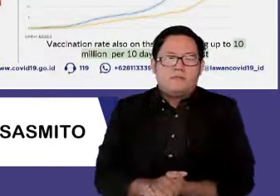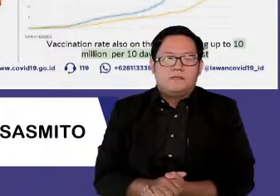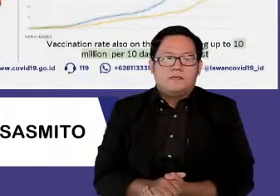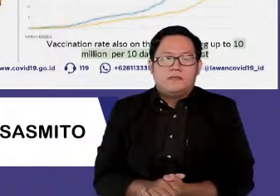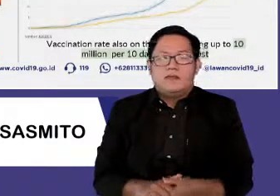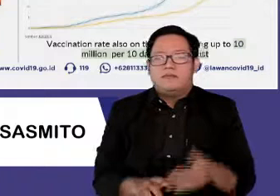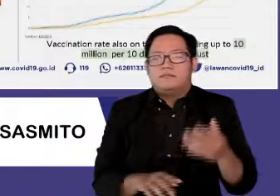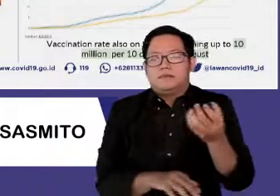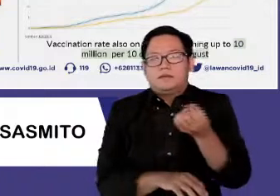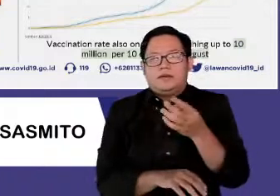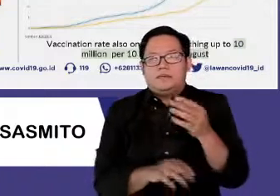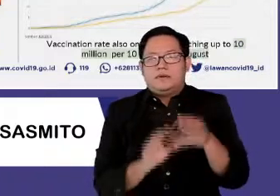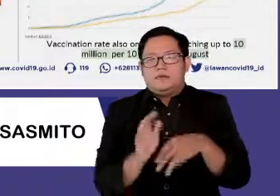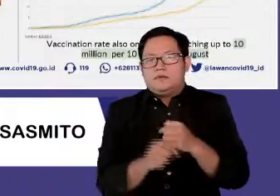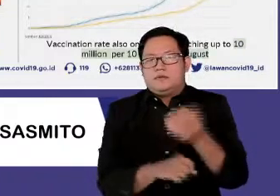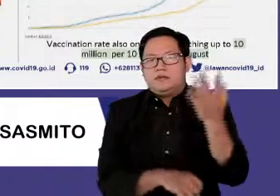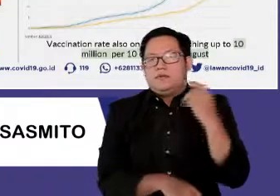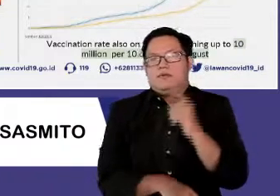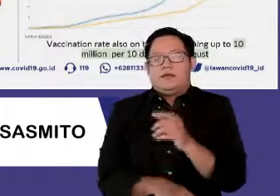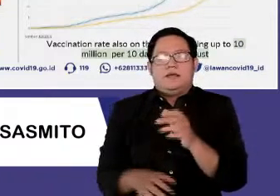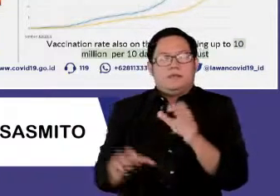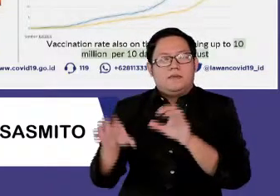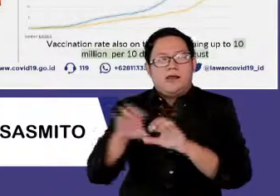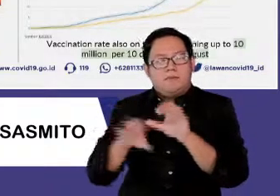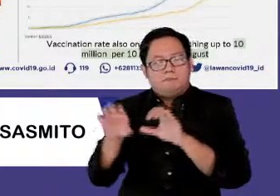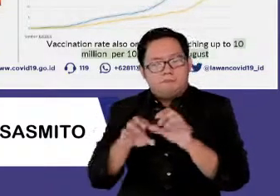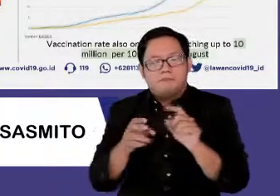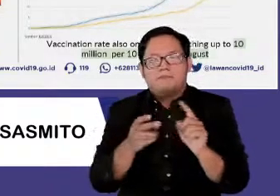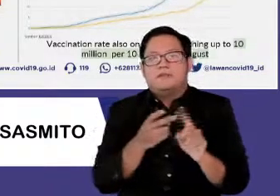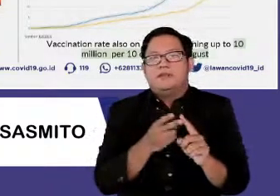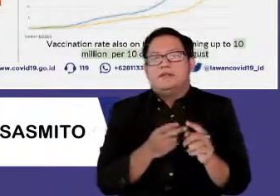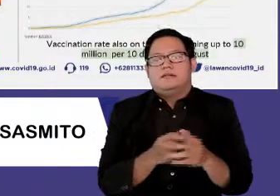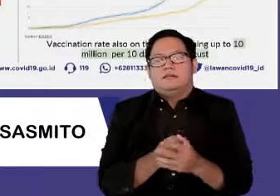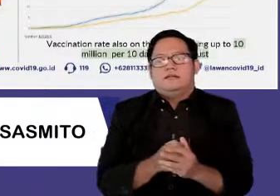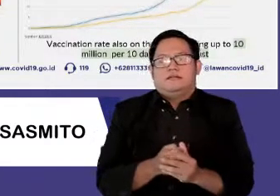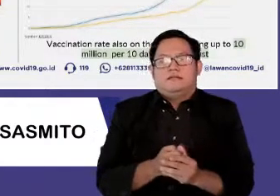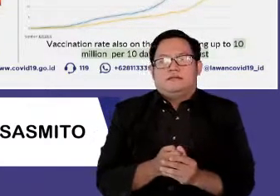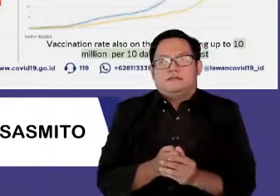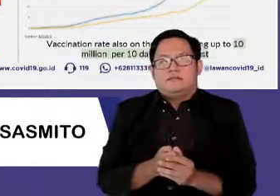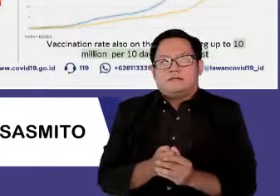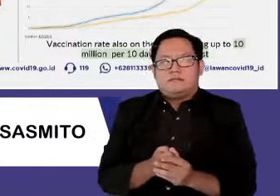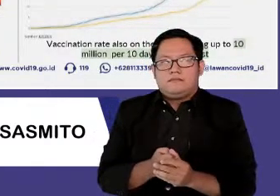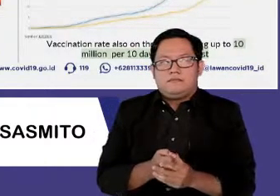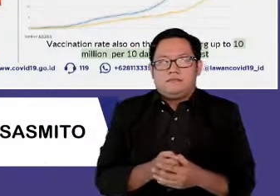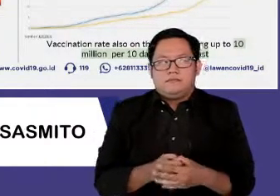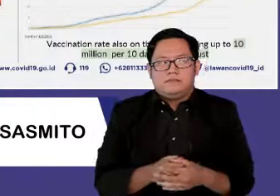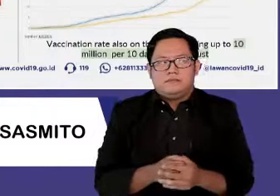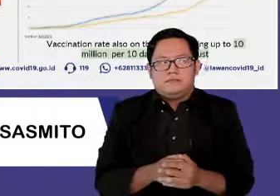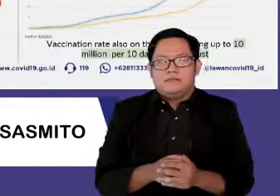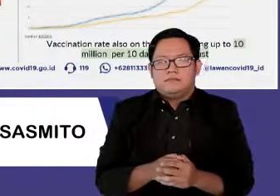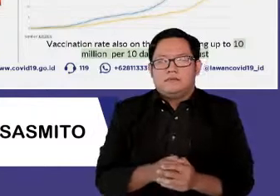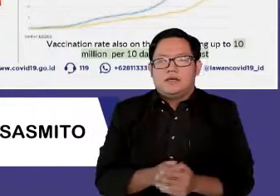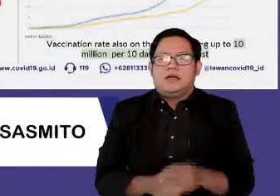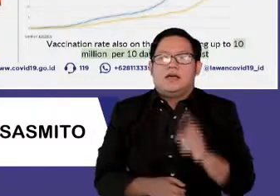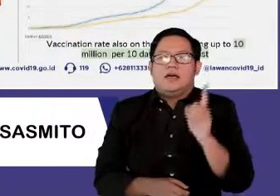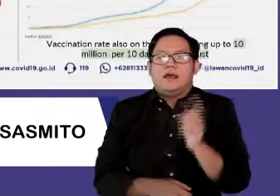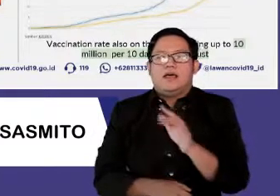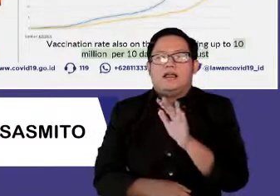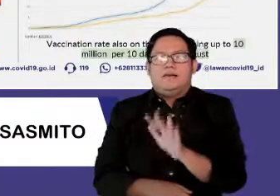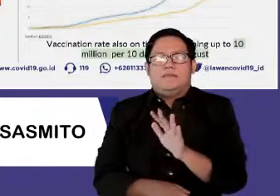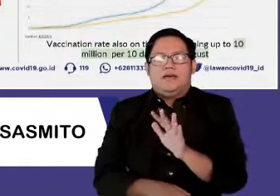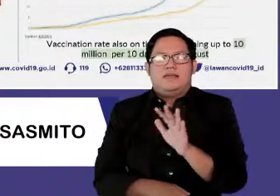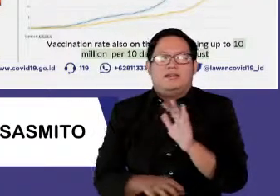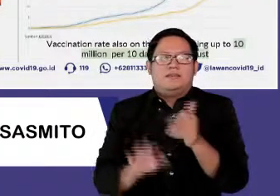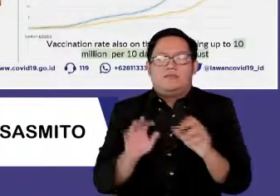laboratories and also cities with low compliance in wearing masks, and 95 districts and